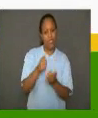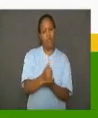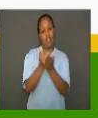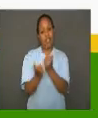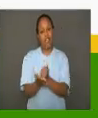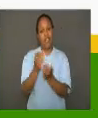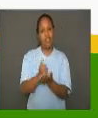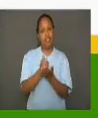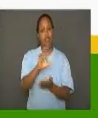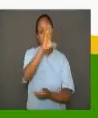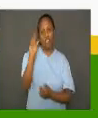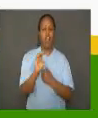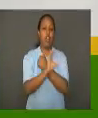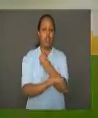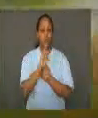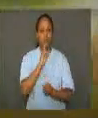among African states.